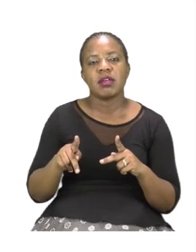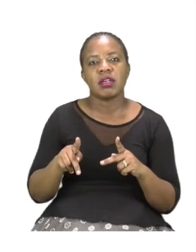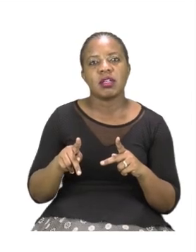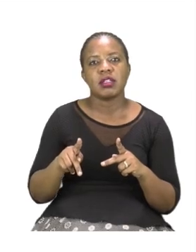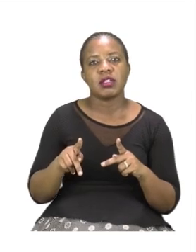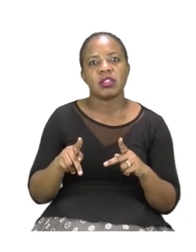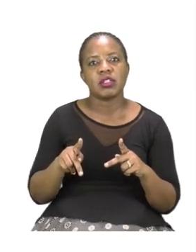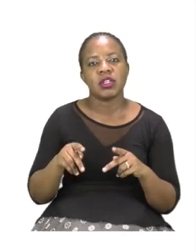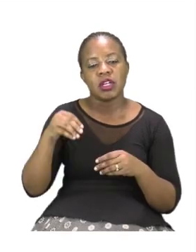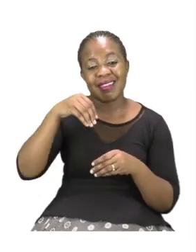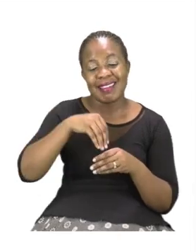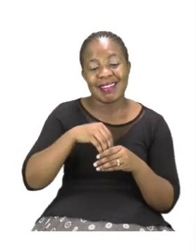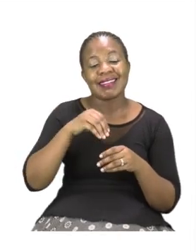story?